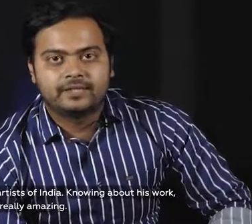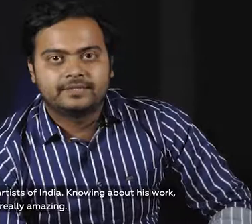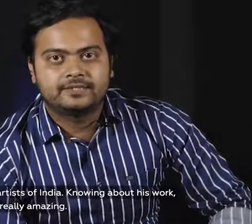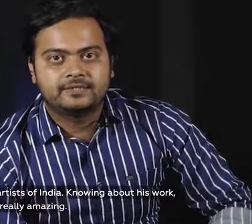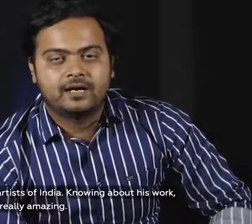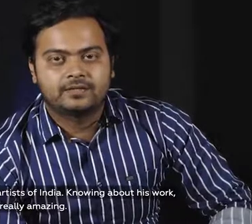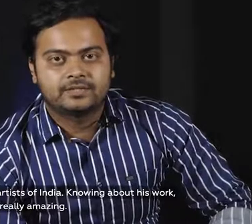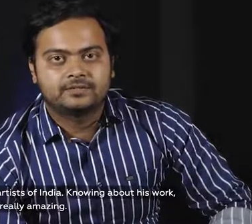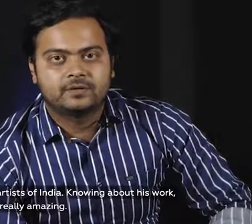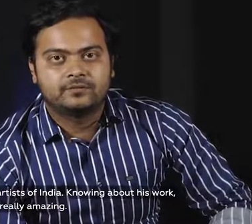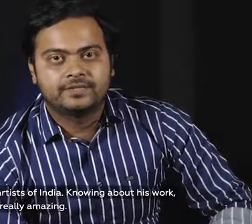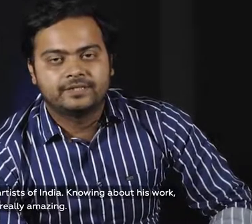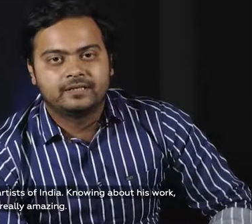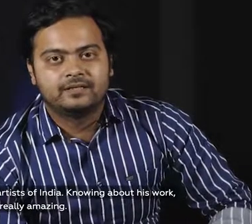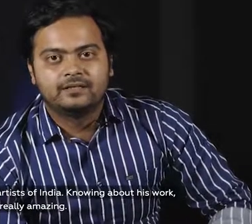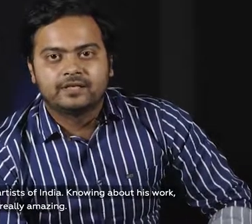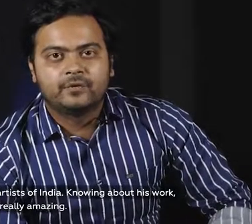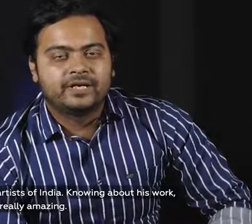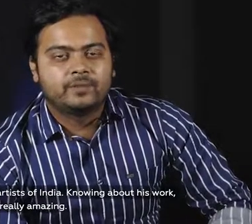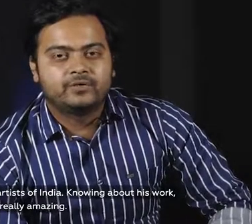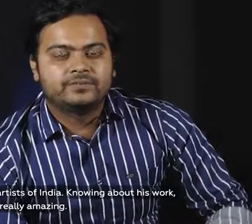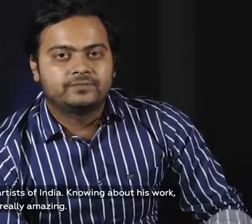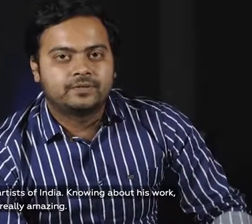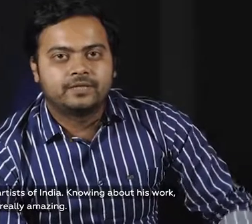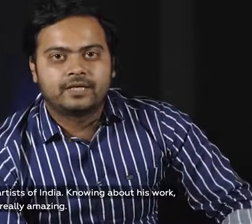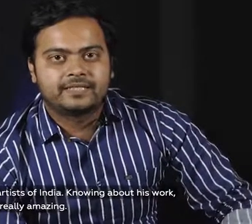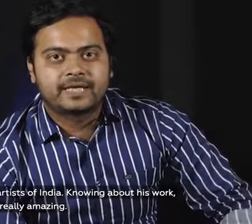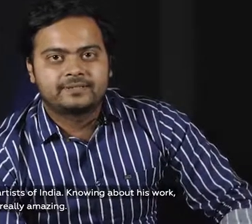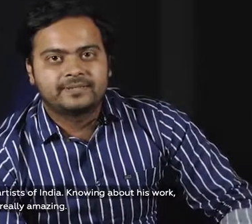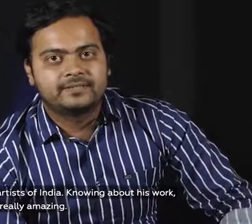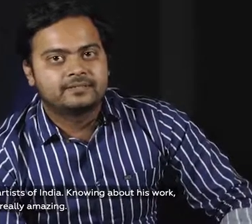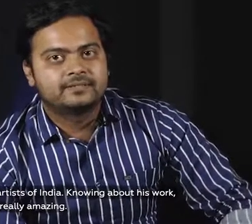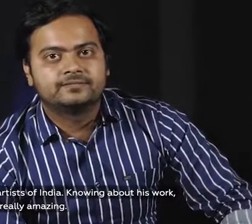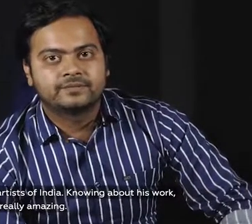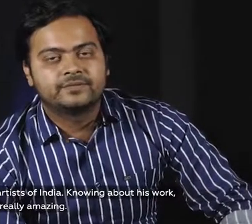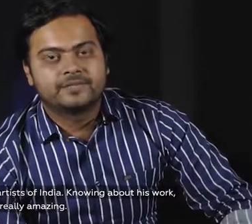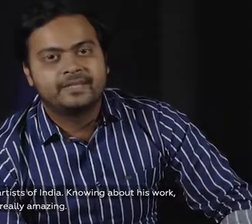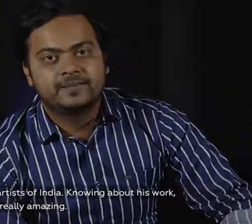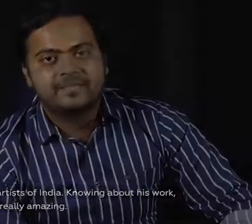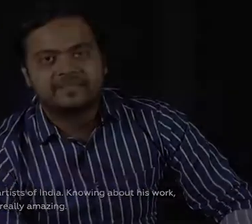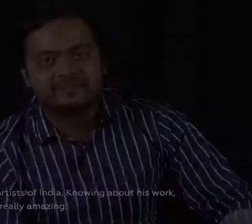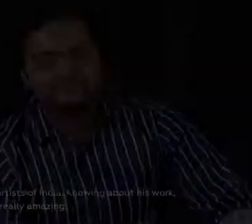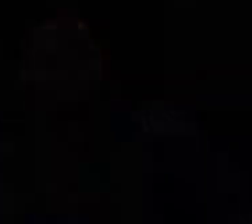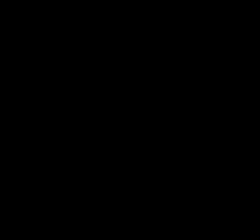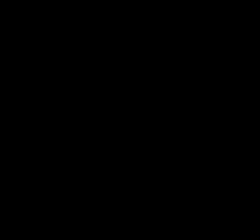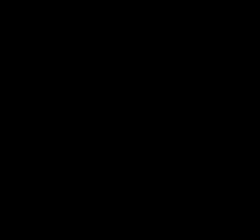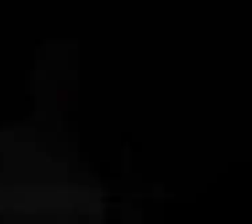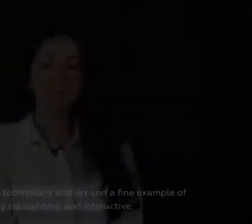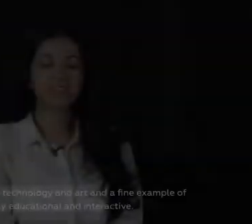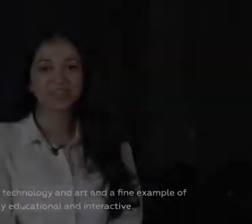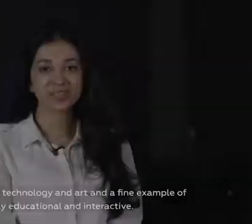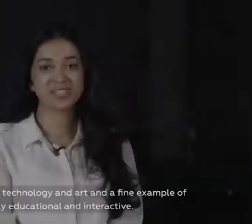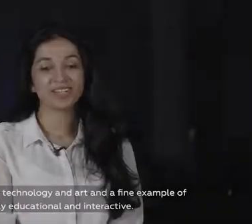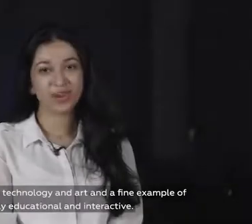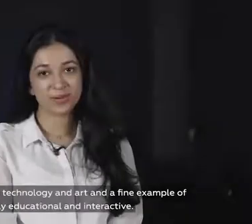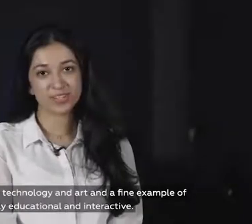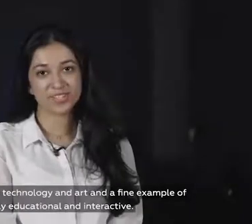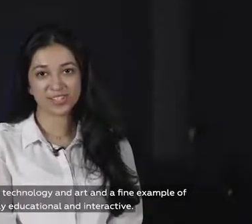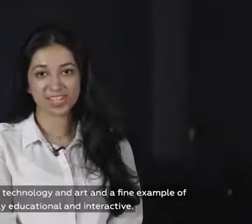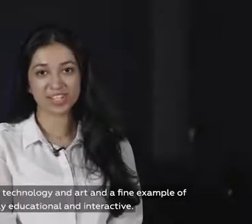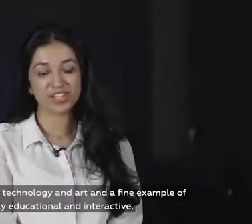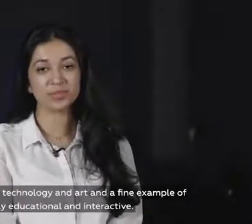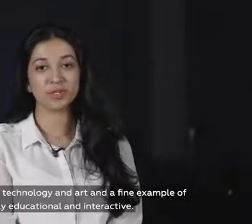of the greatest artists of India, knowing about his work and his experience. It was really amazing. I think it was an